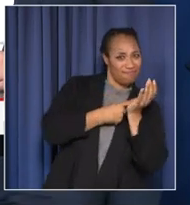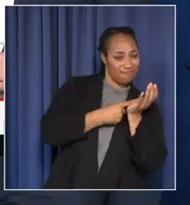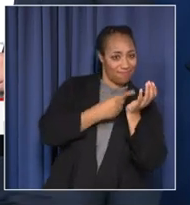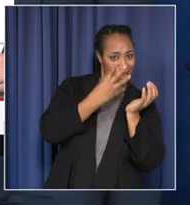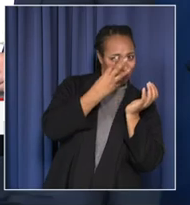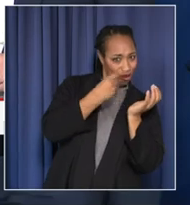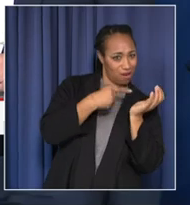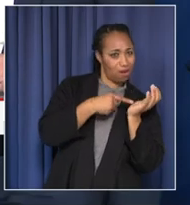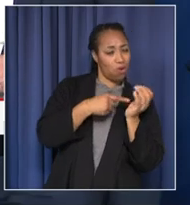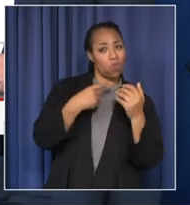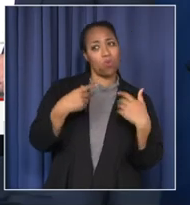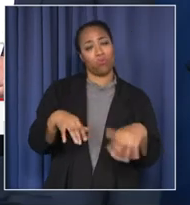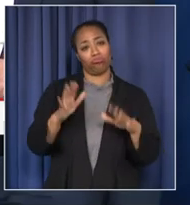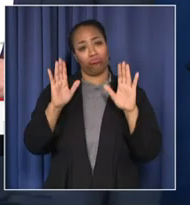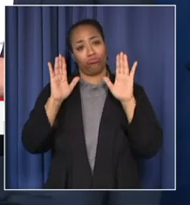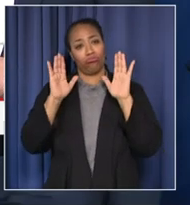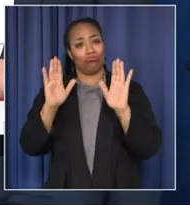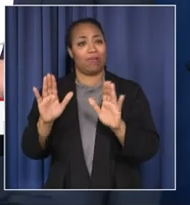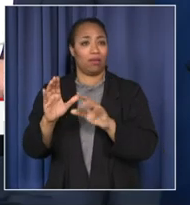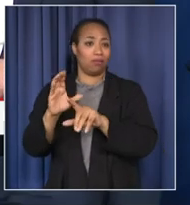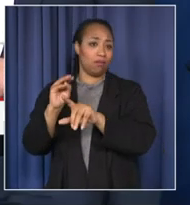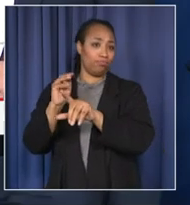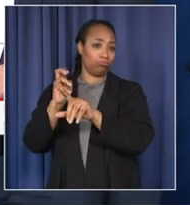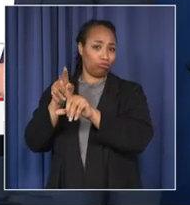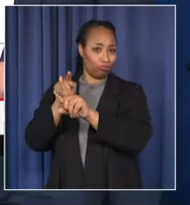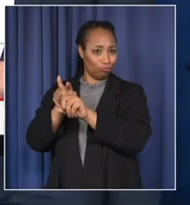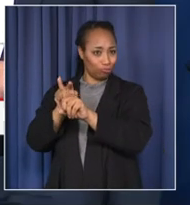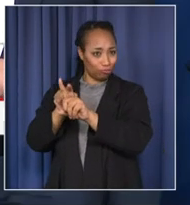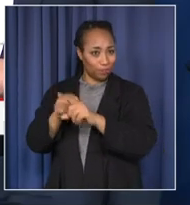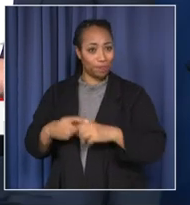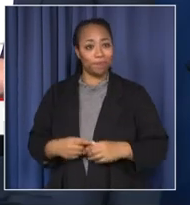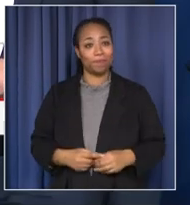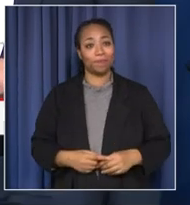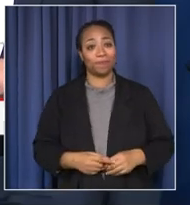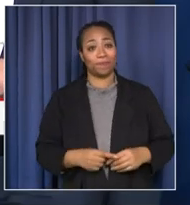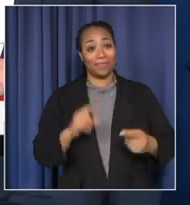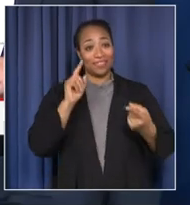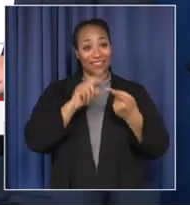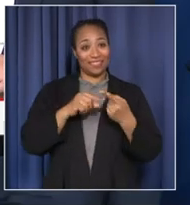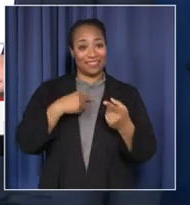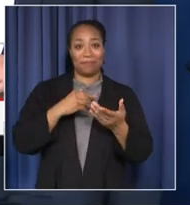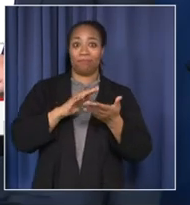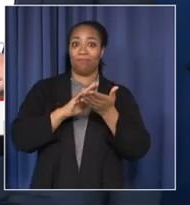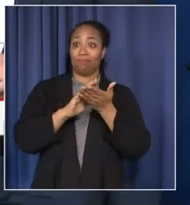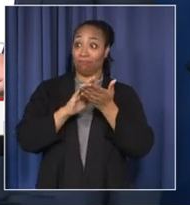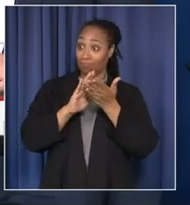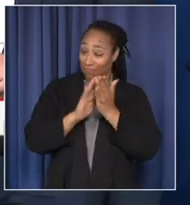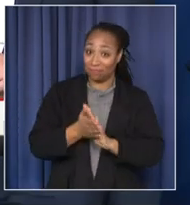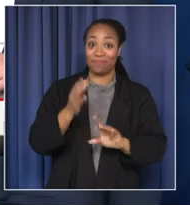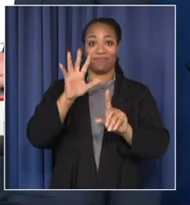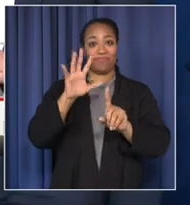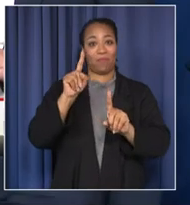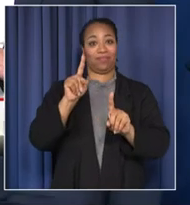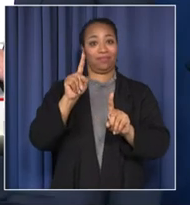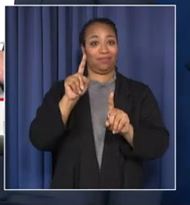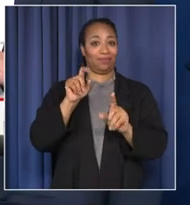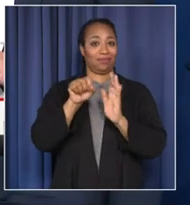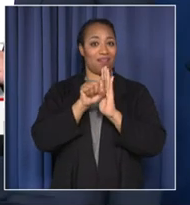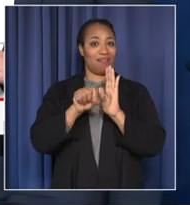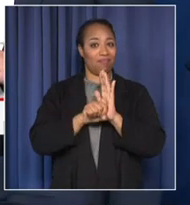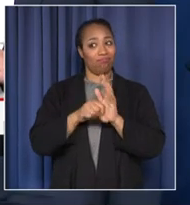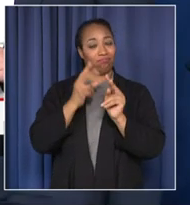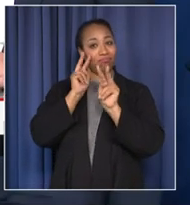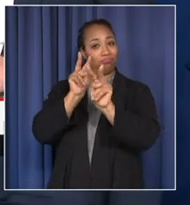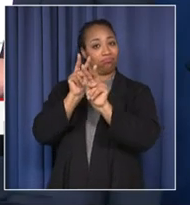that until we become the 51st state. It's just that simple. So we work on that. The first part of your question is